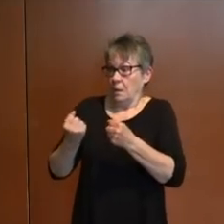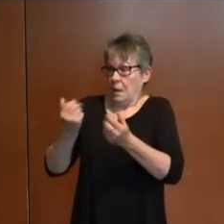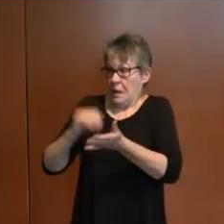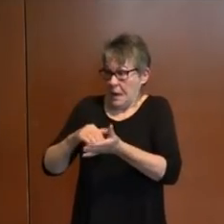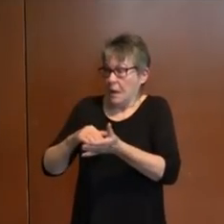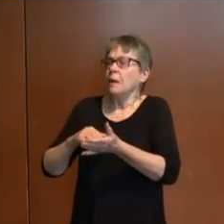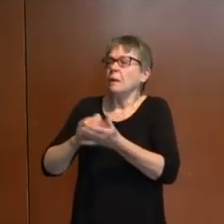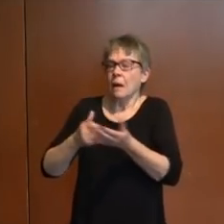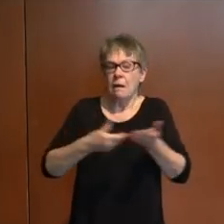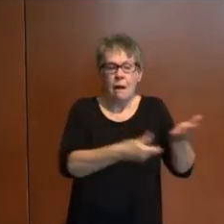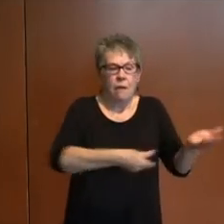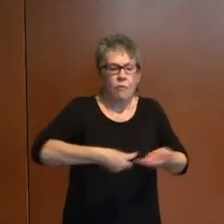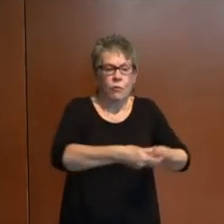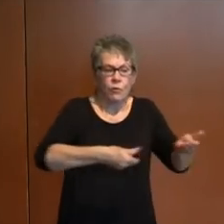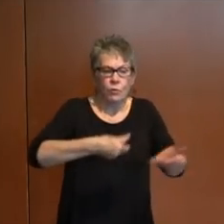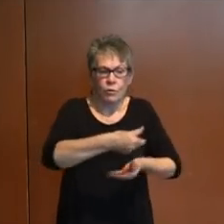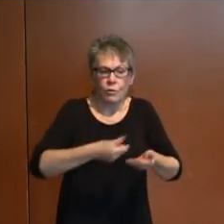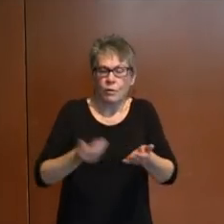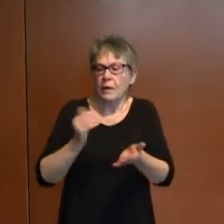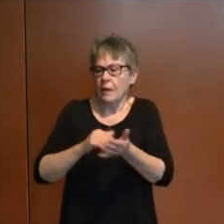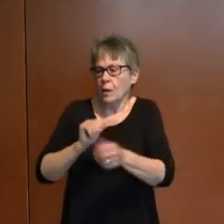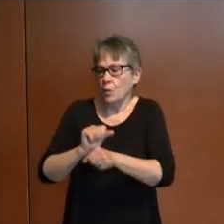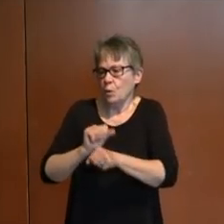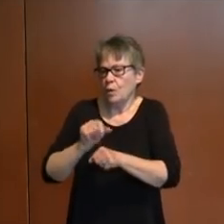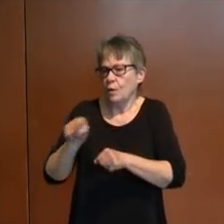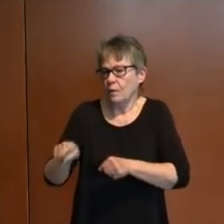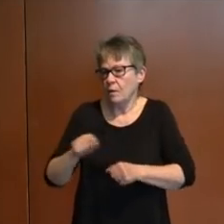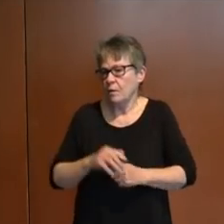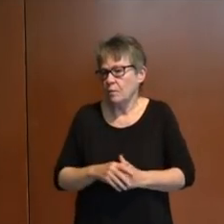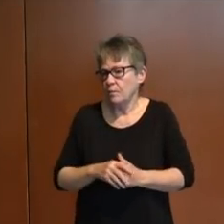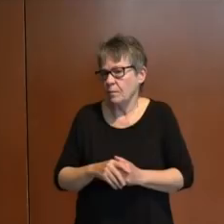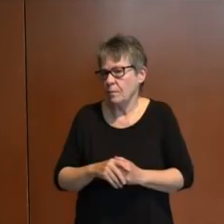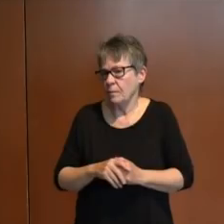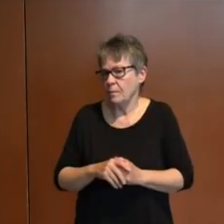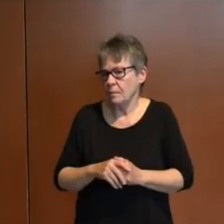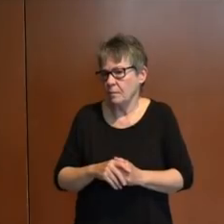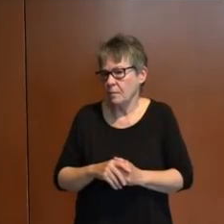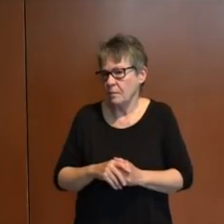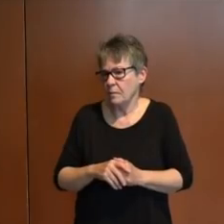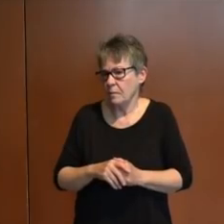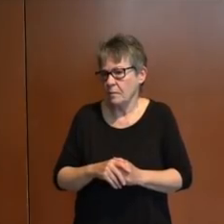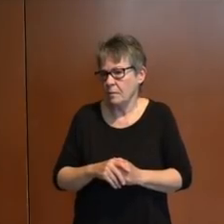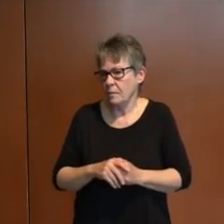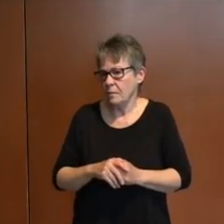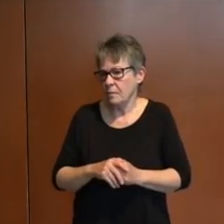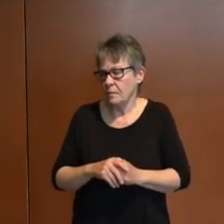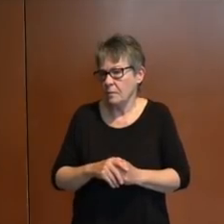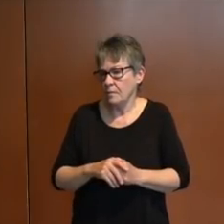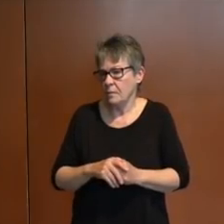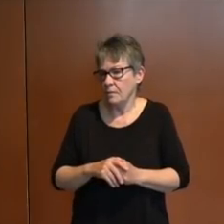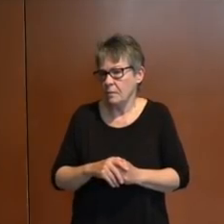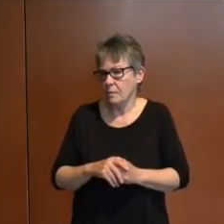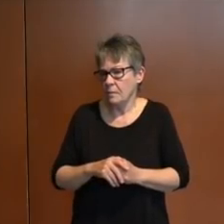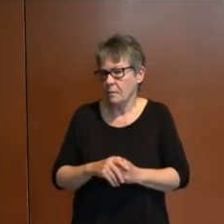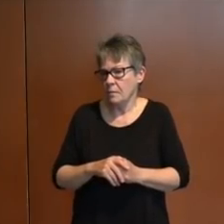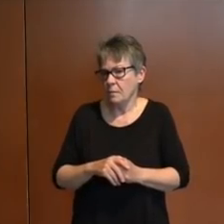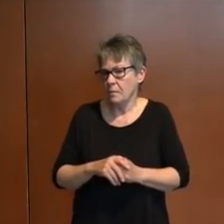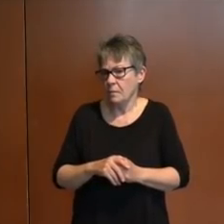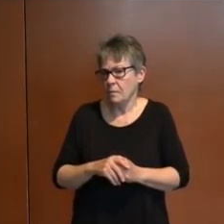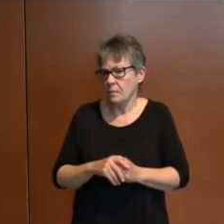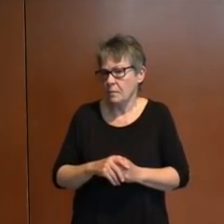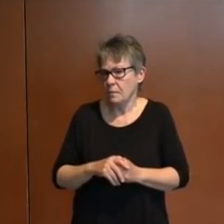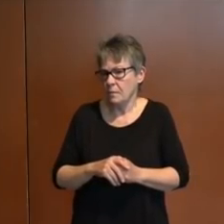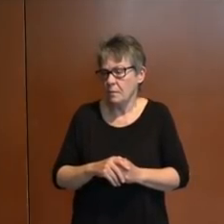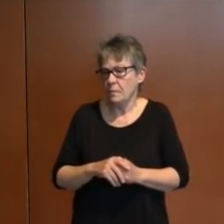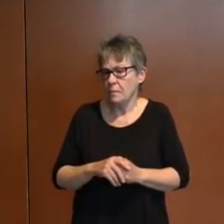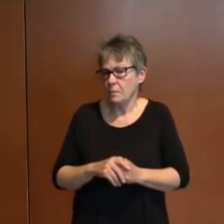buckets, and among them they include a $5 million emergency grant program that will provide direct near-term cash assistance